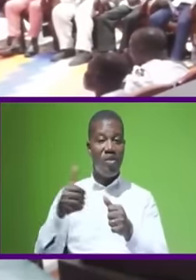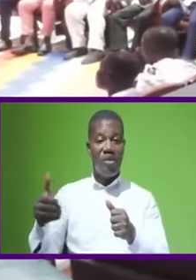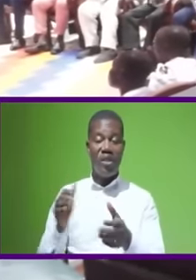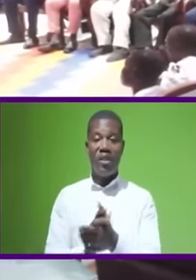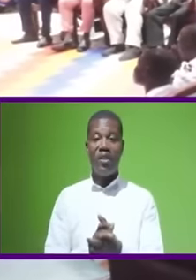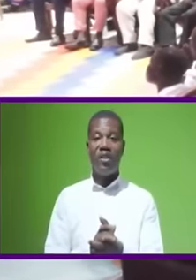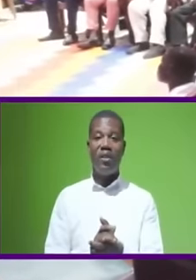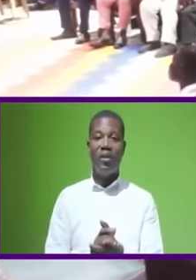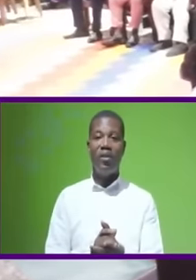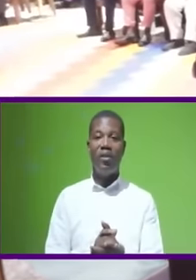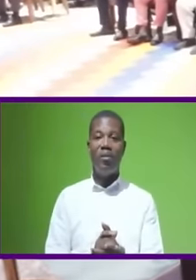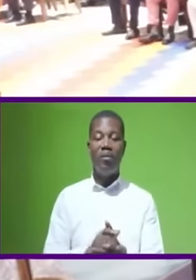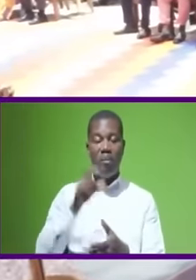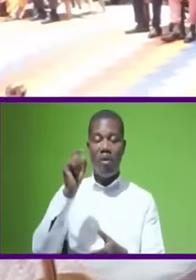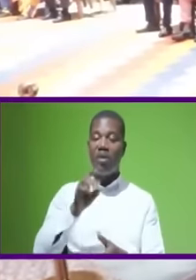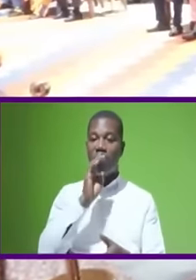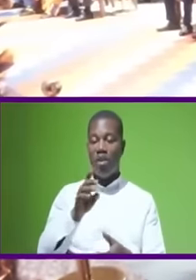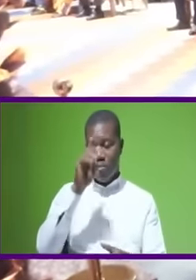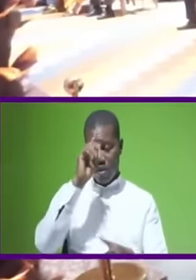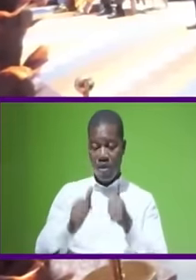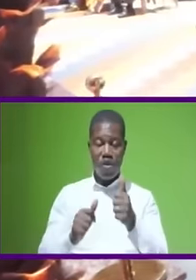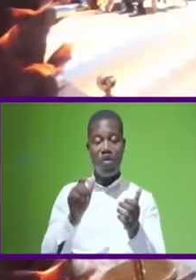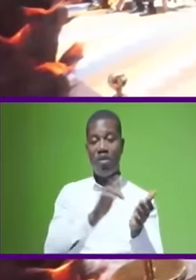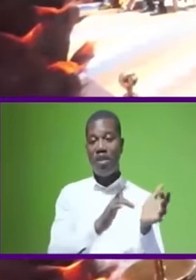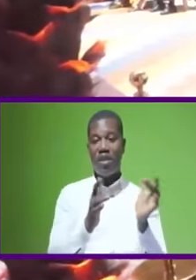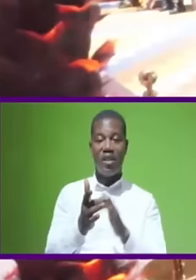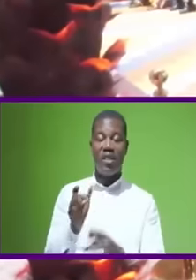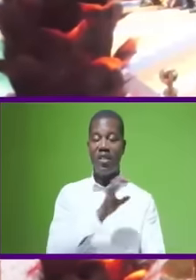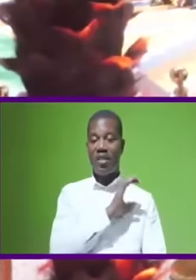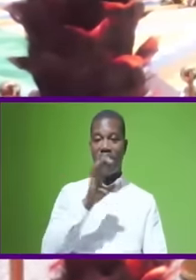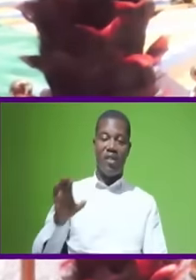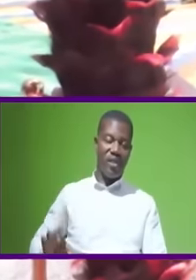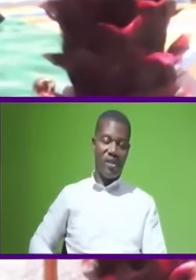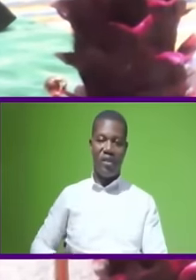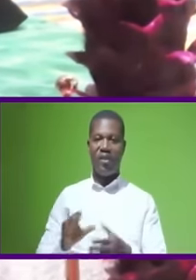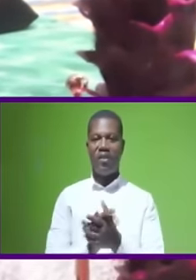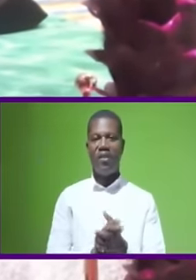Almighty. For everything to be for Christ's sake.